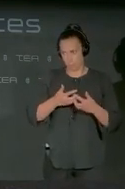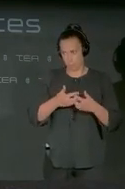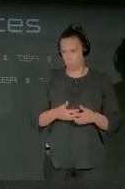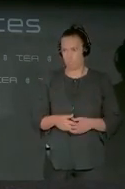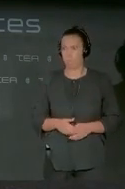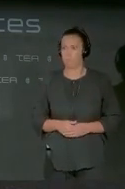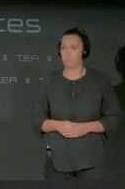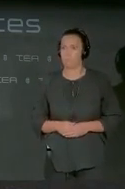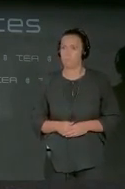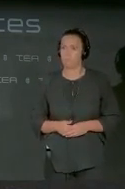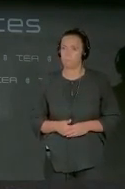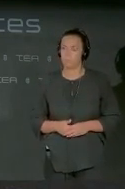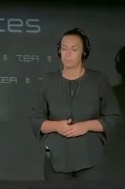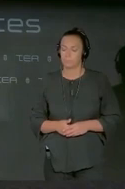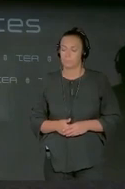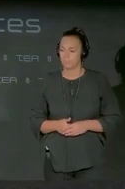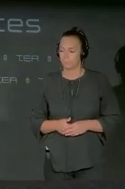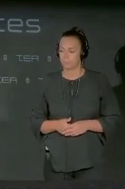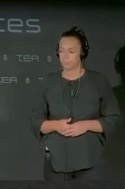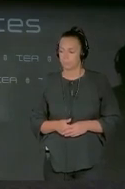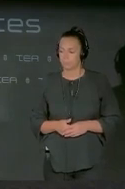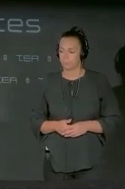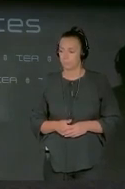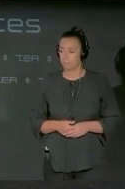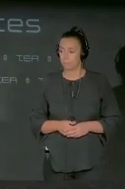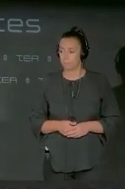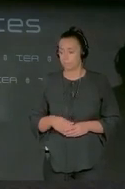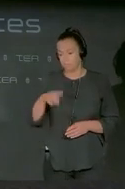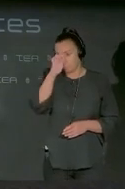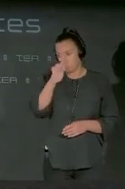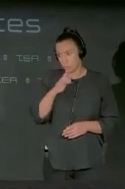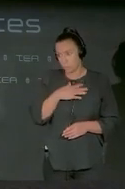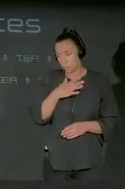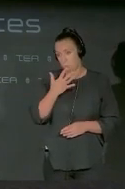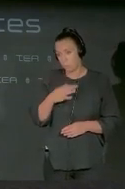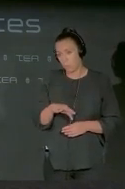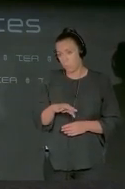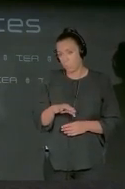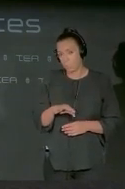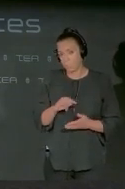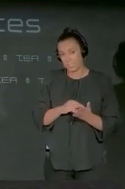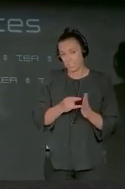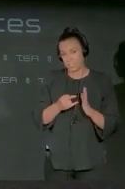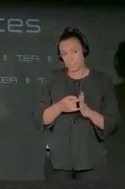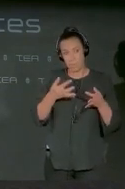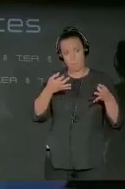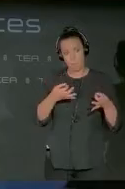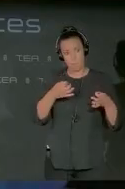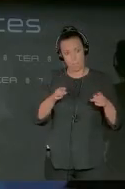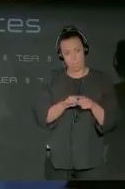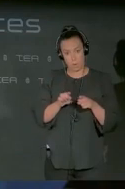the formal film co-production system would apply to video games. I'd be interested to hear more from the experts on that.